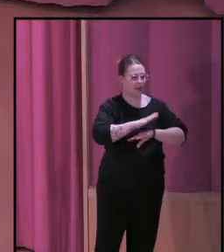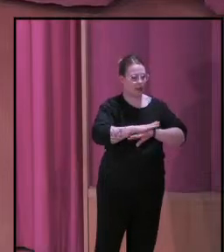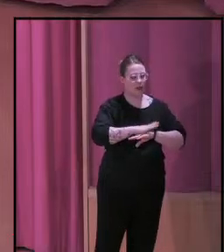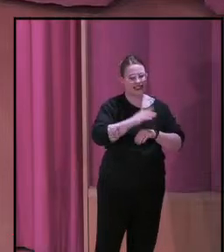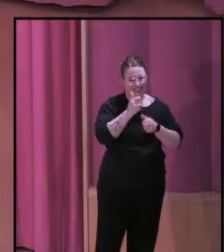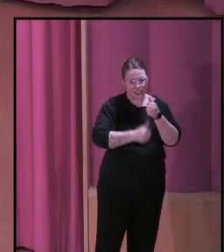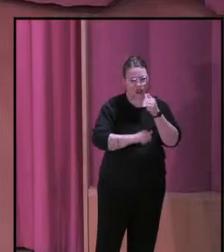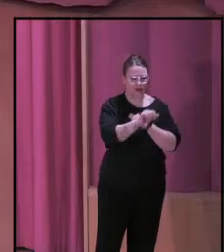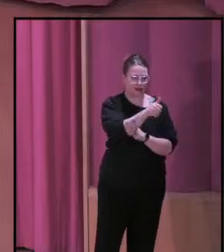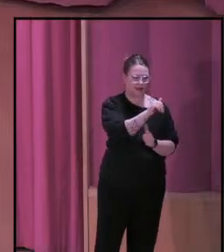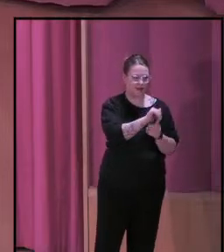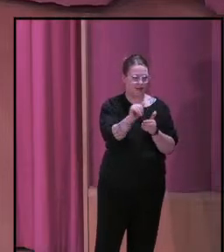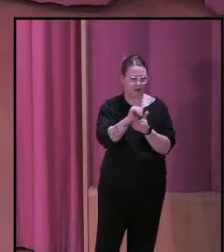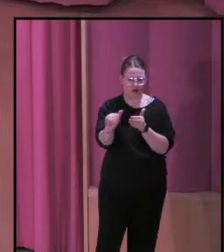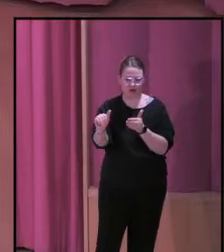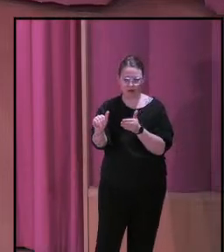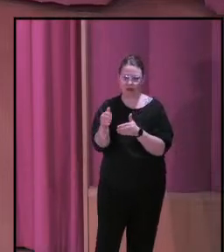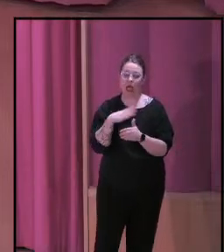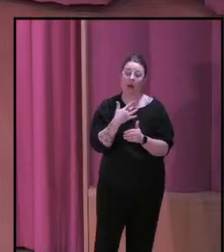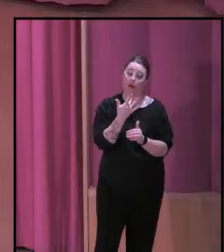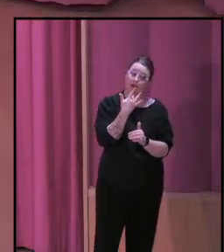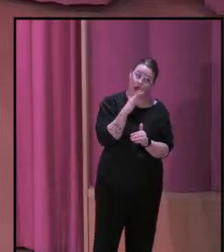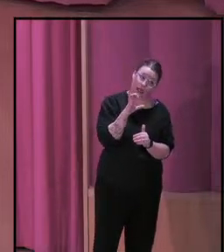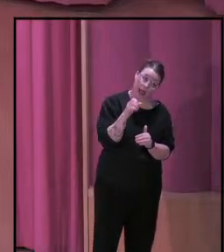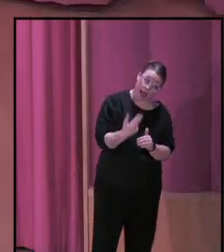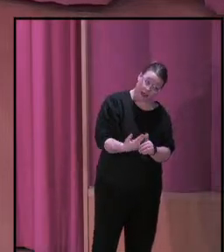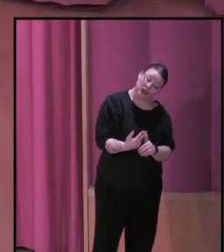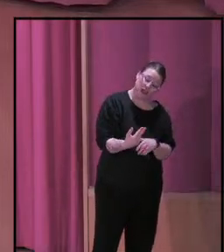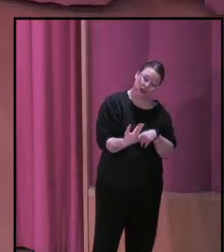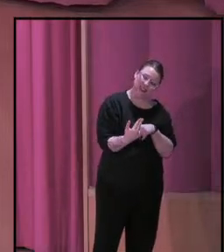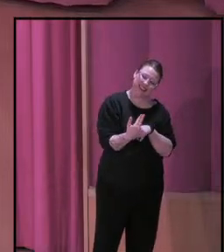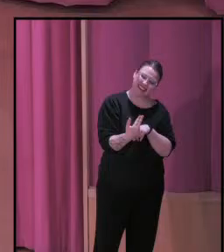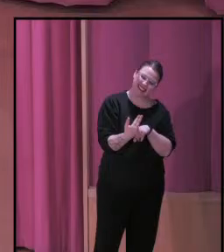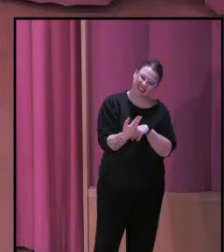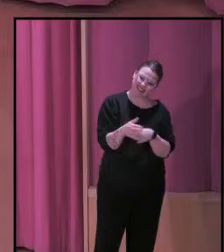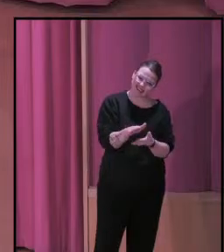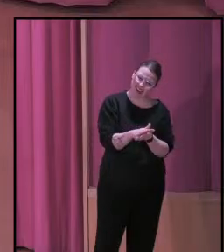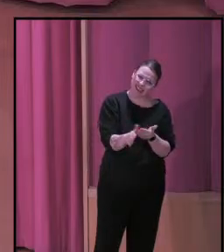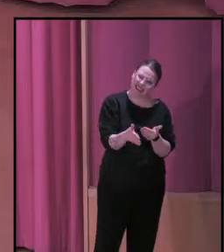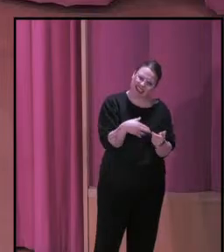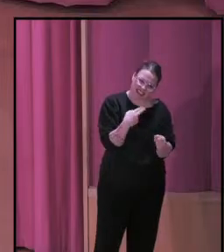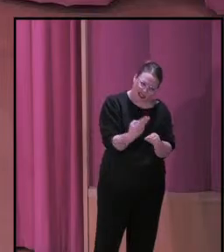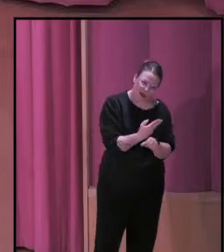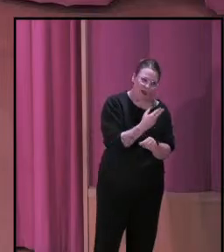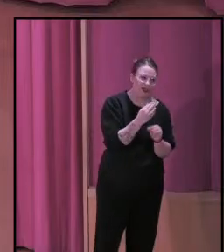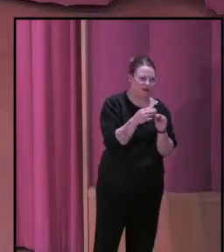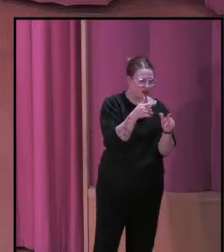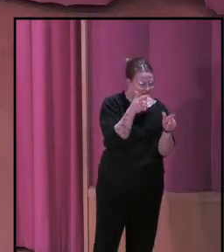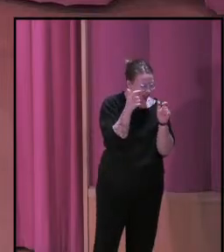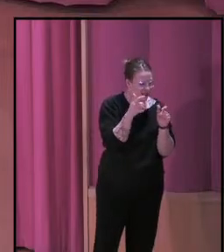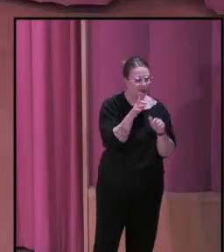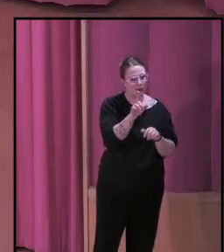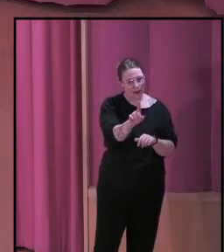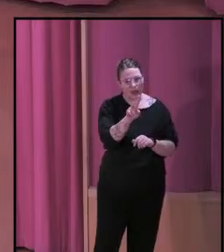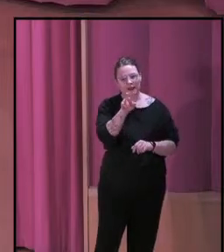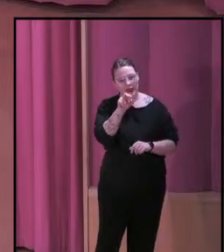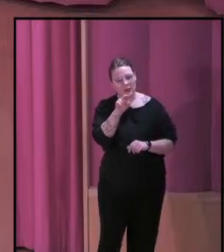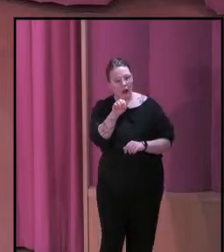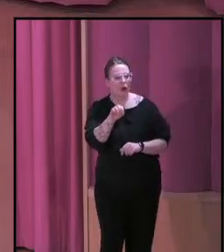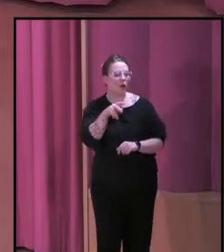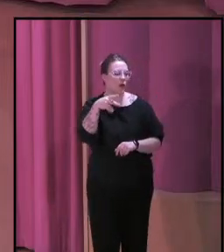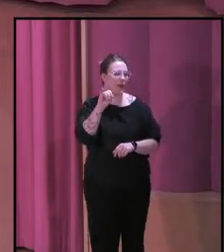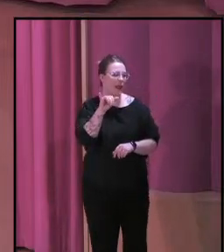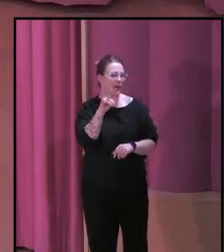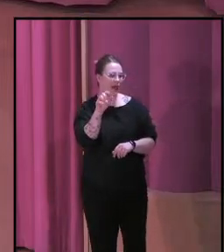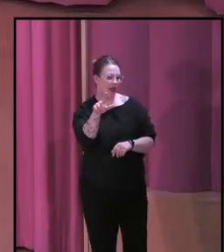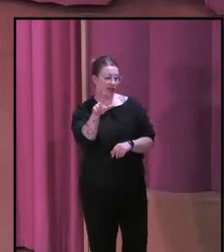$10, and I prefer cash. Cash avoids fees and is quicker and easier, but I take cards, Venmo, and PayPal, and even